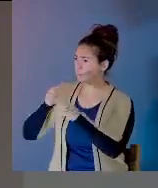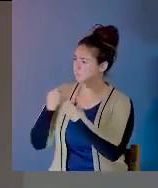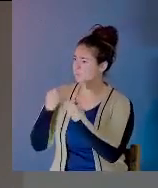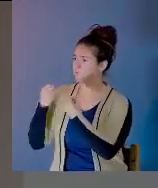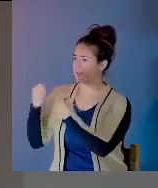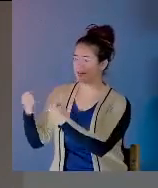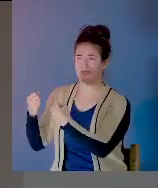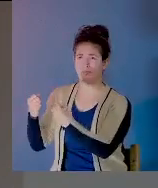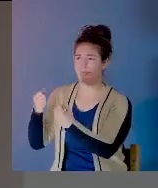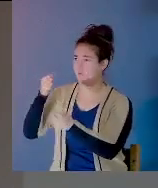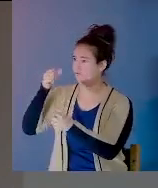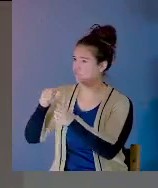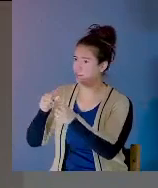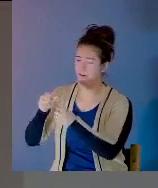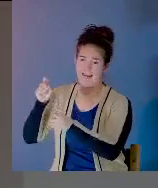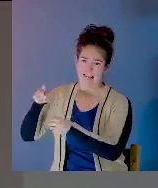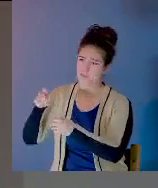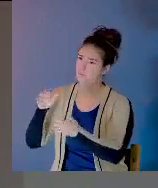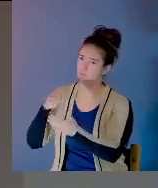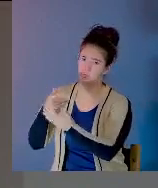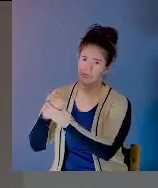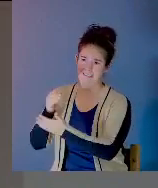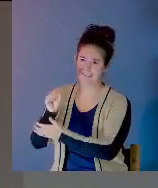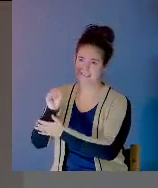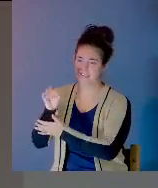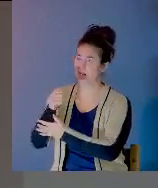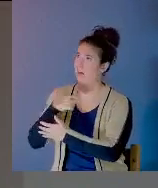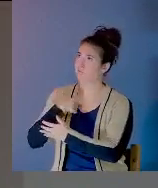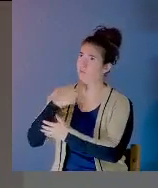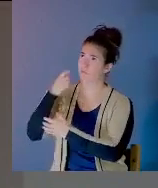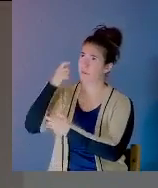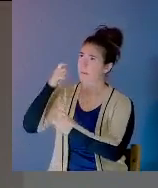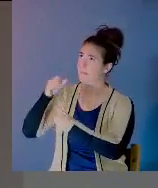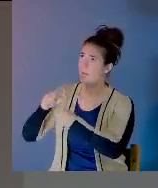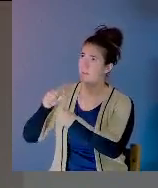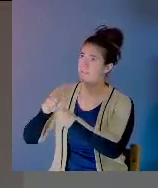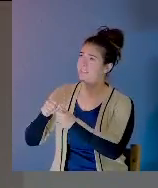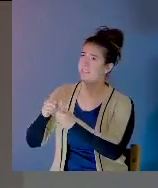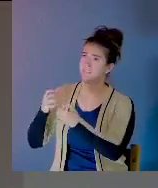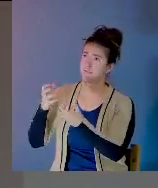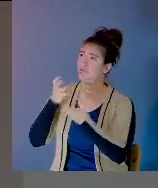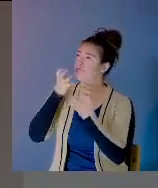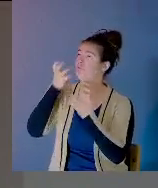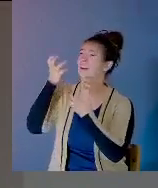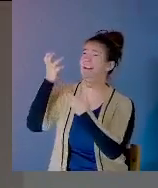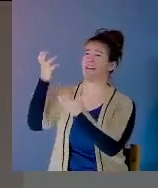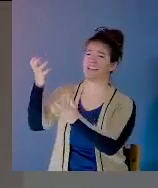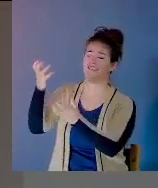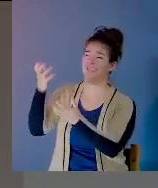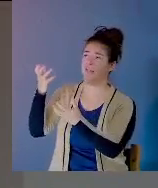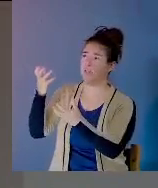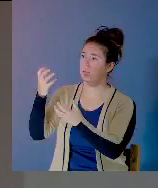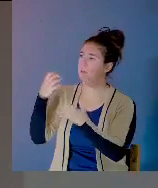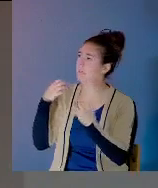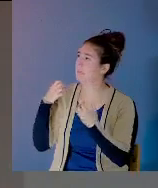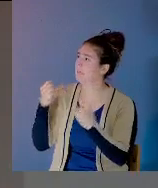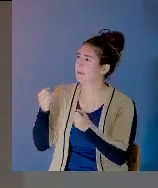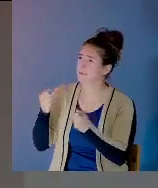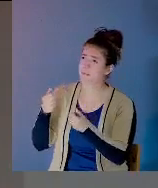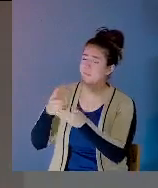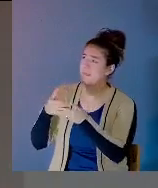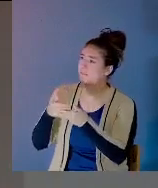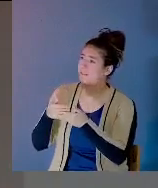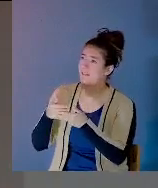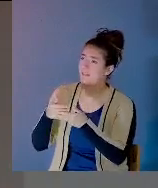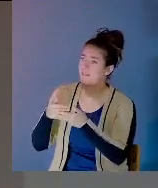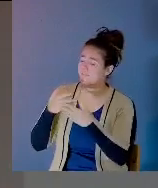out to God and just weeping and begging God to heal this little guy physically. And I'll never forget